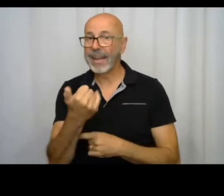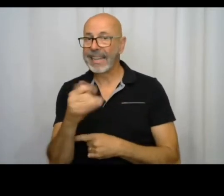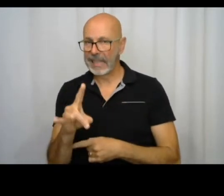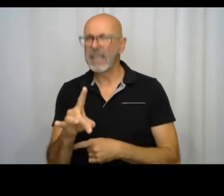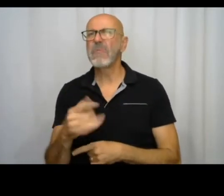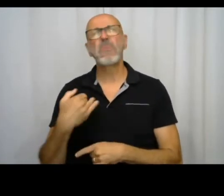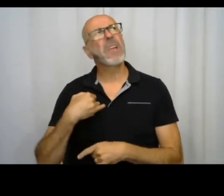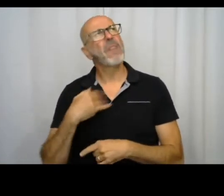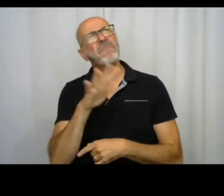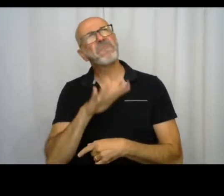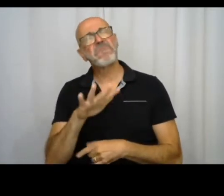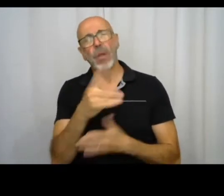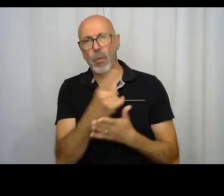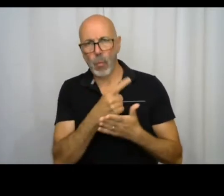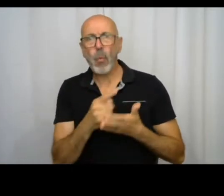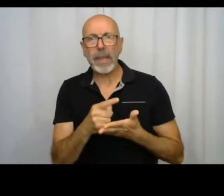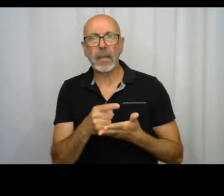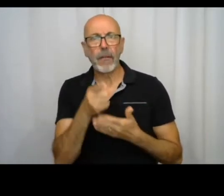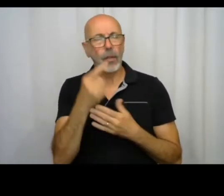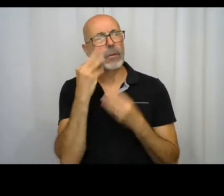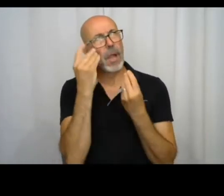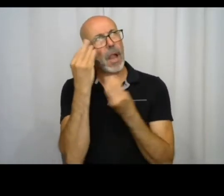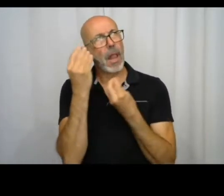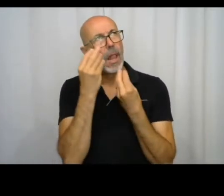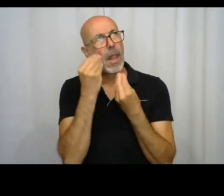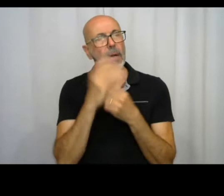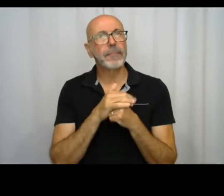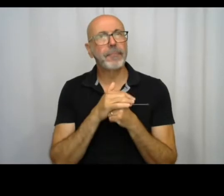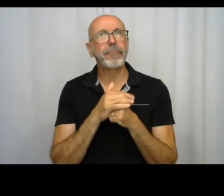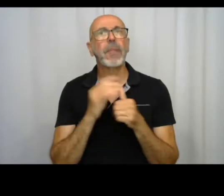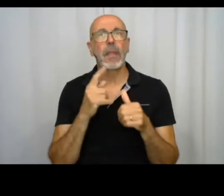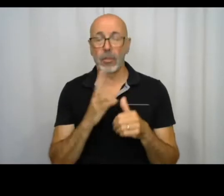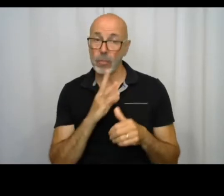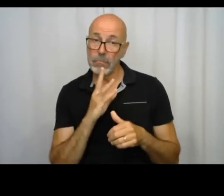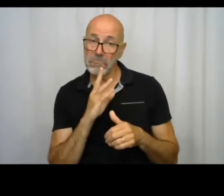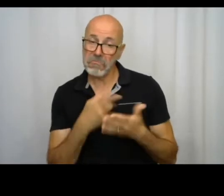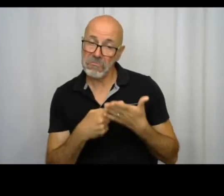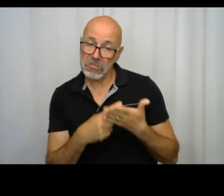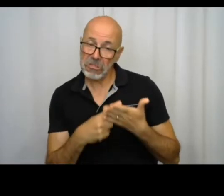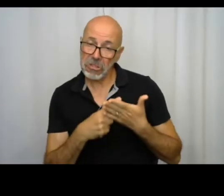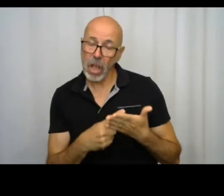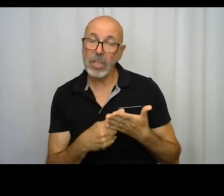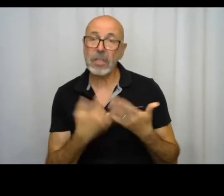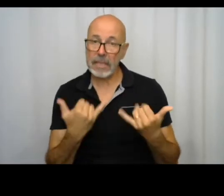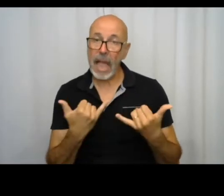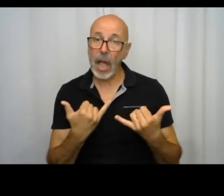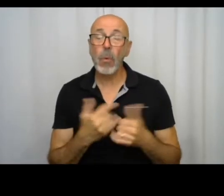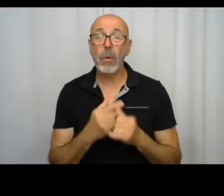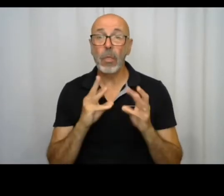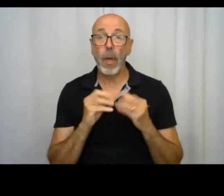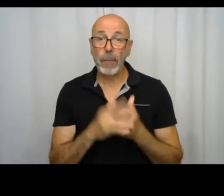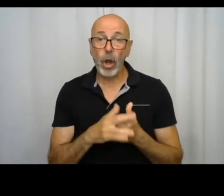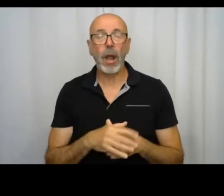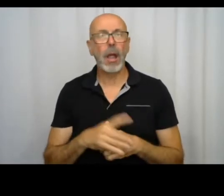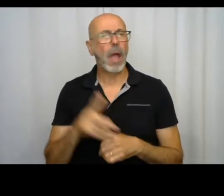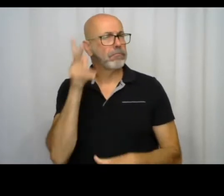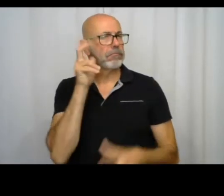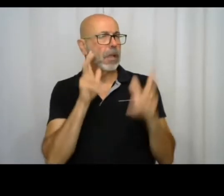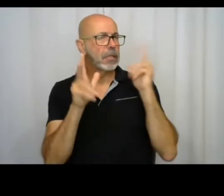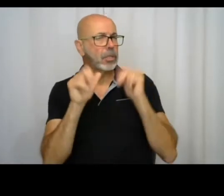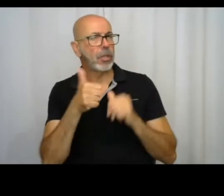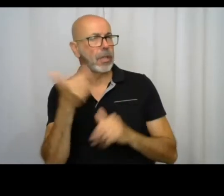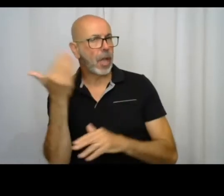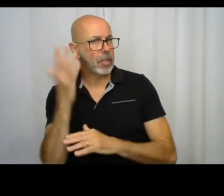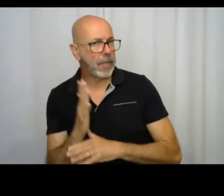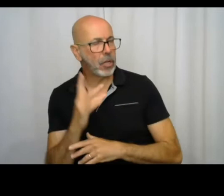good week for you to kind of think through as we talk through the webinar now, and listen to some of the other